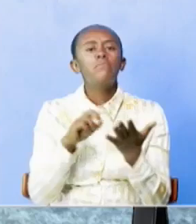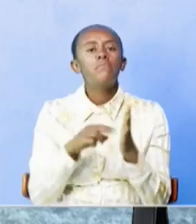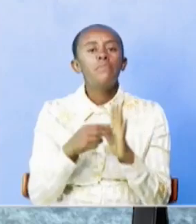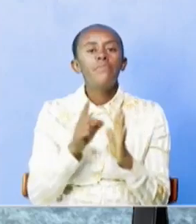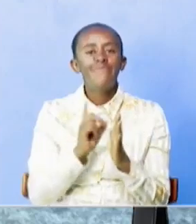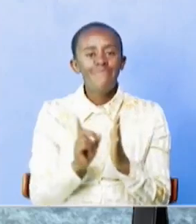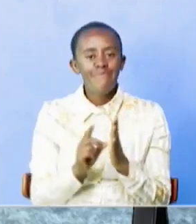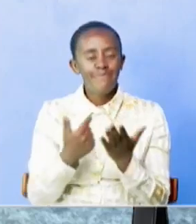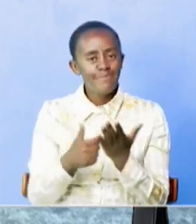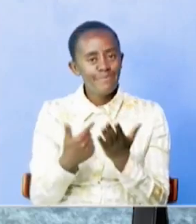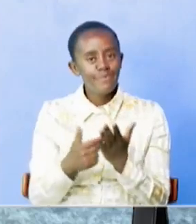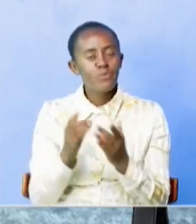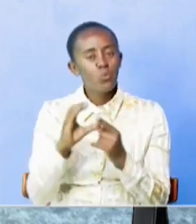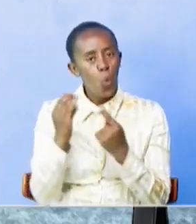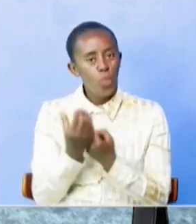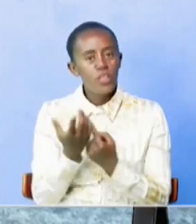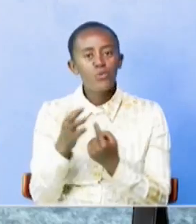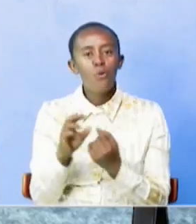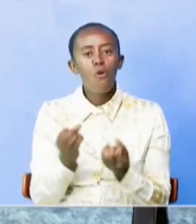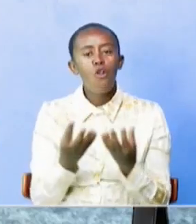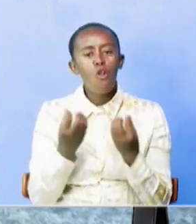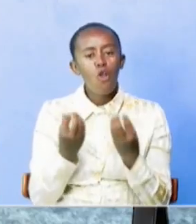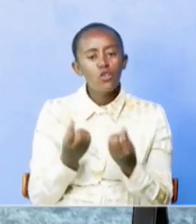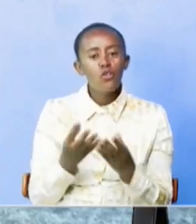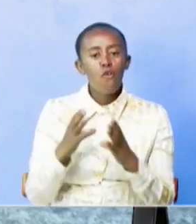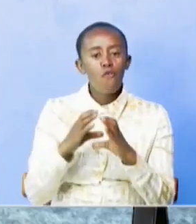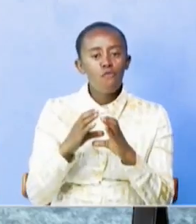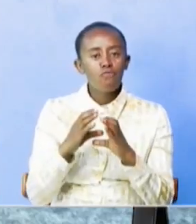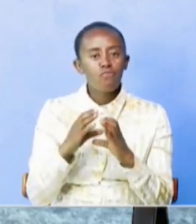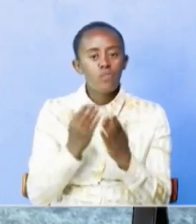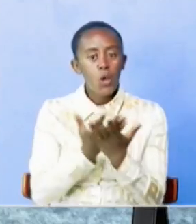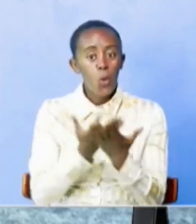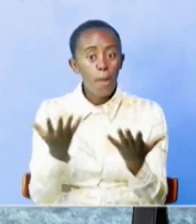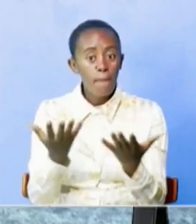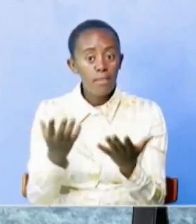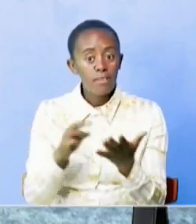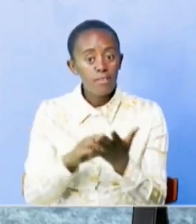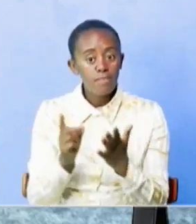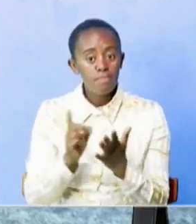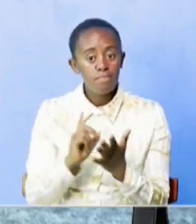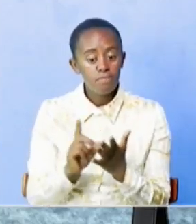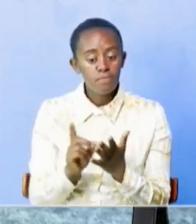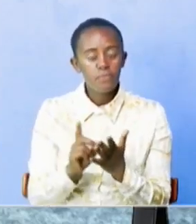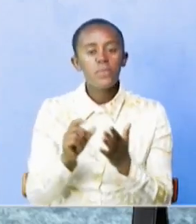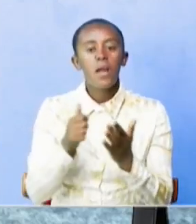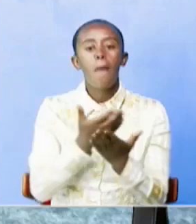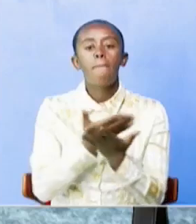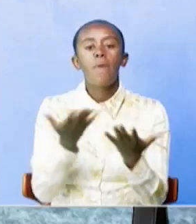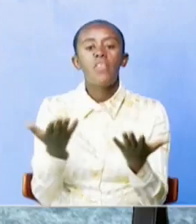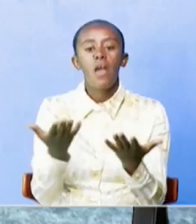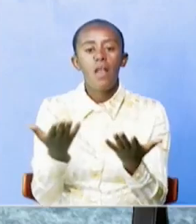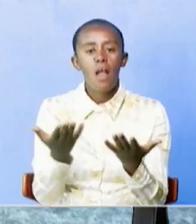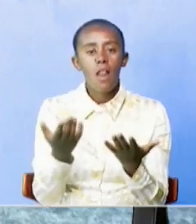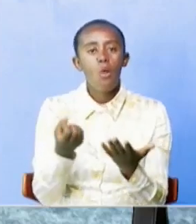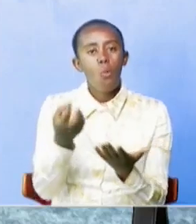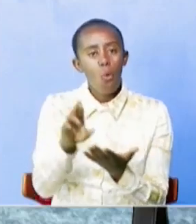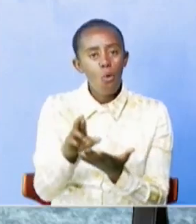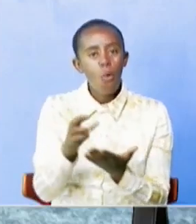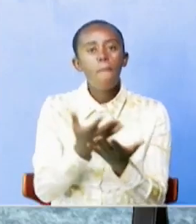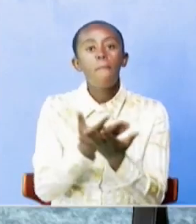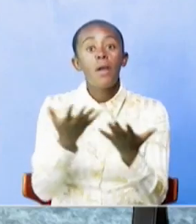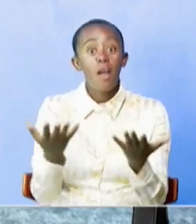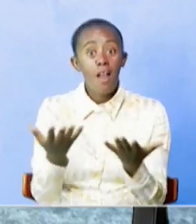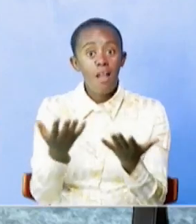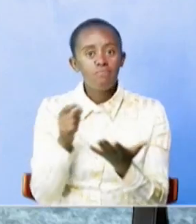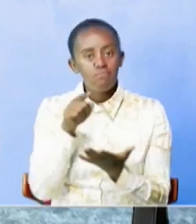this context, or in a lot of contexts, equipment is a material or